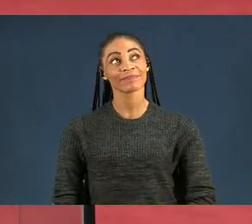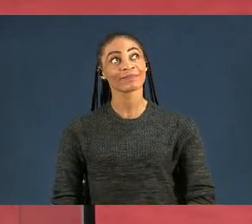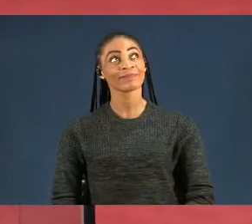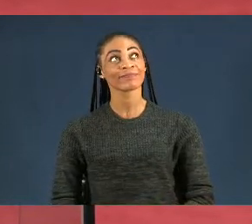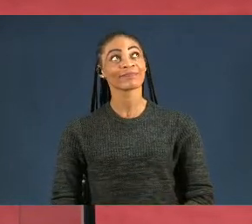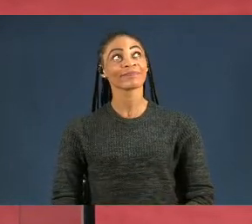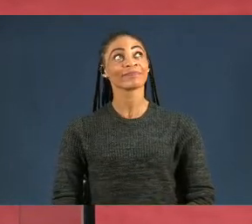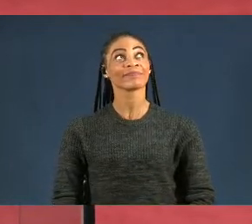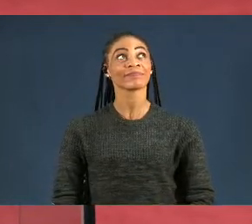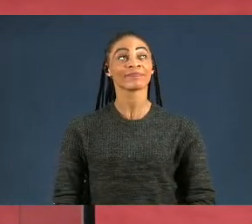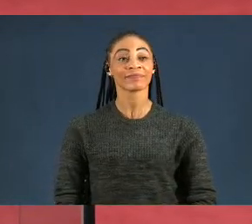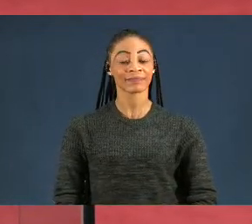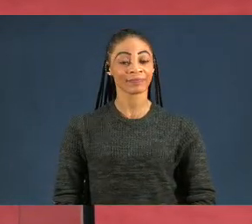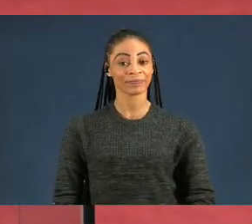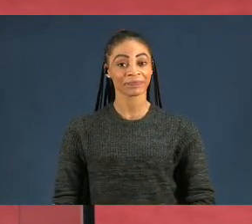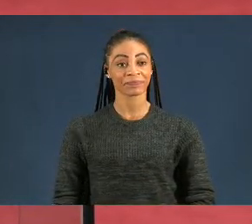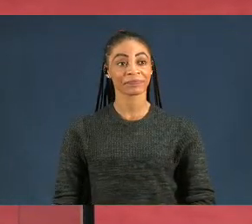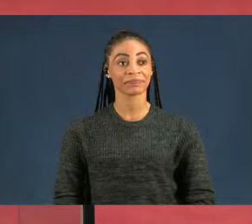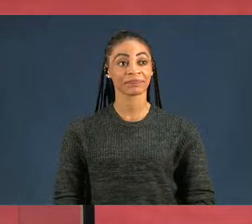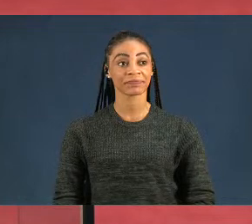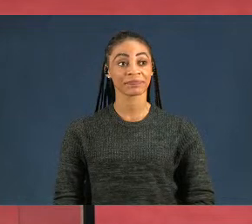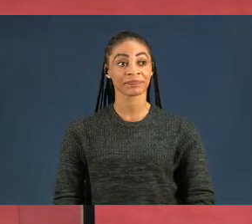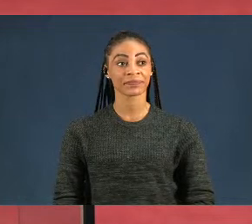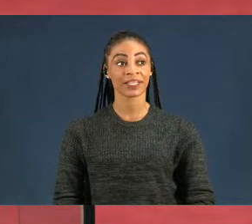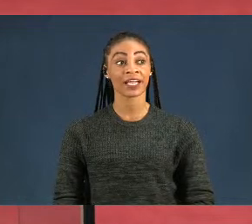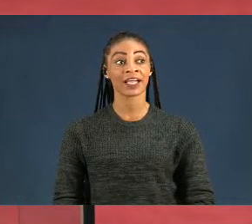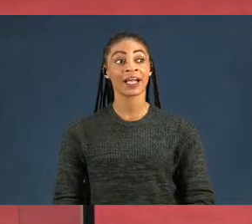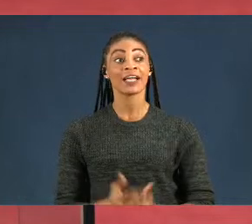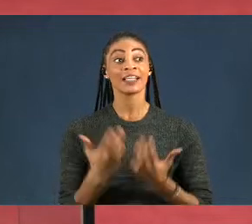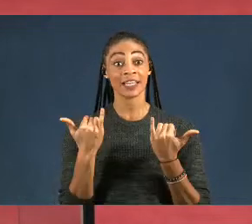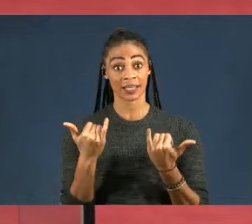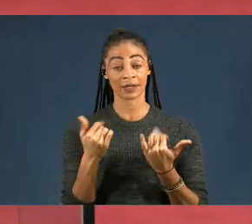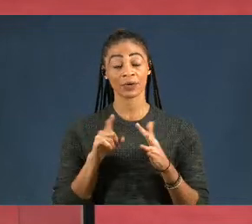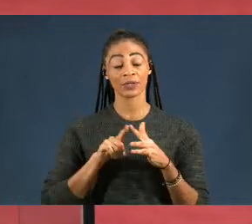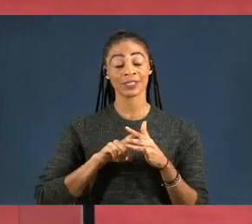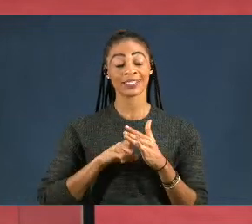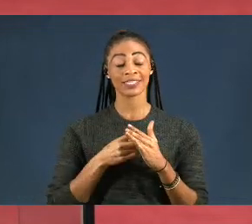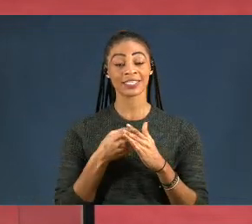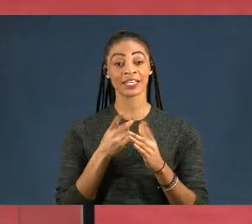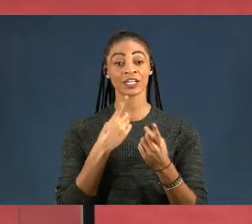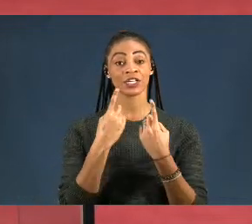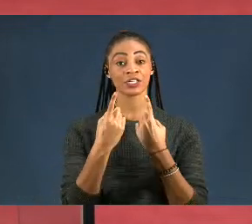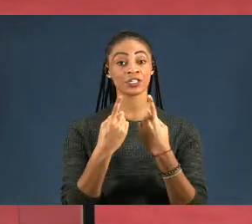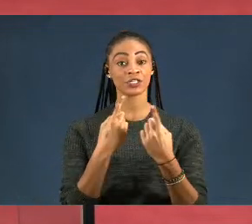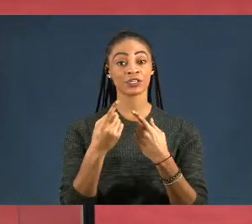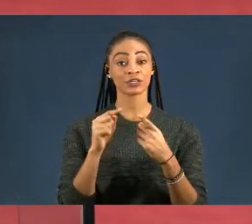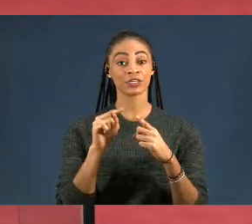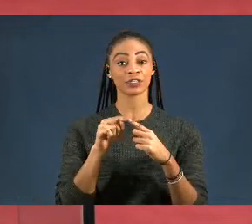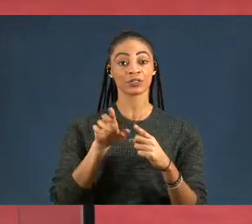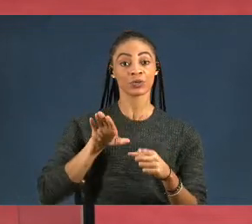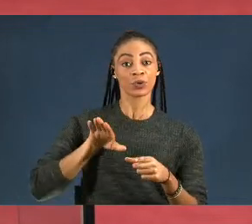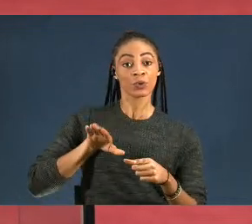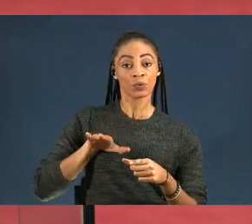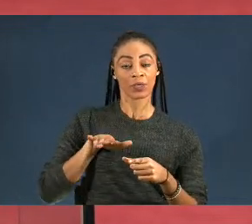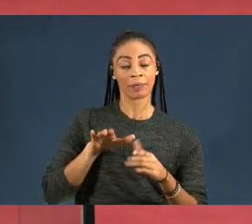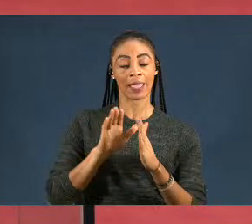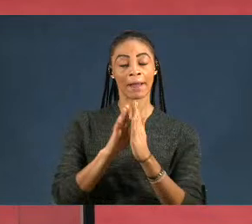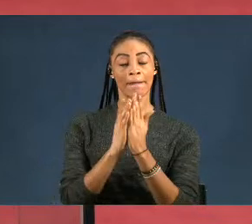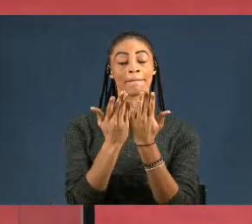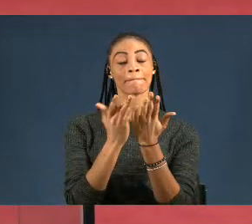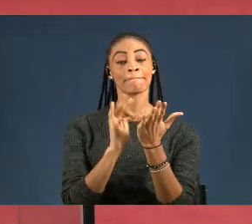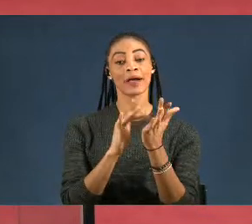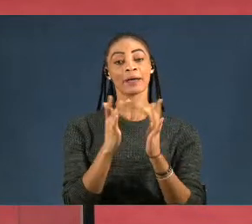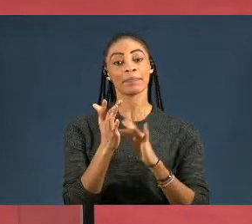I like that. Yeah. So allow me to speak. So the Bible has specific instruction to wives,